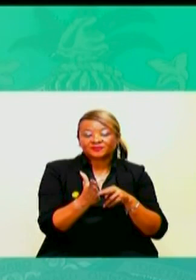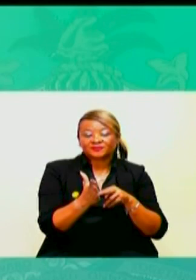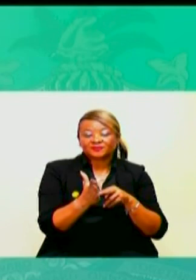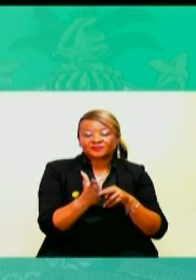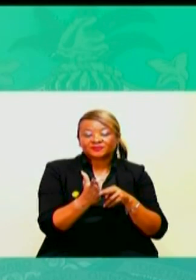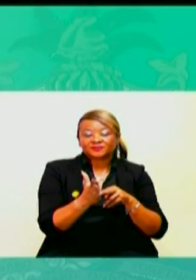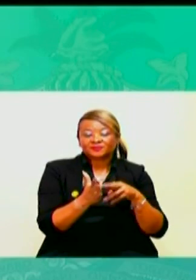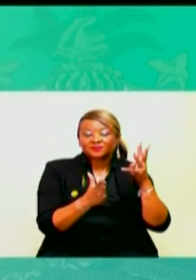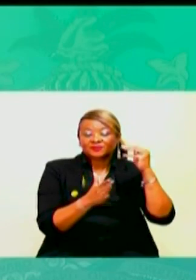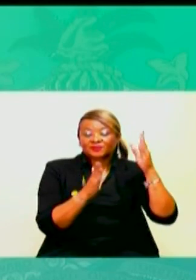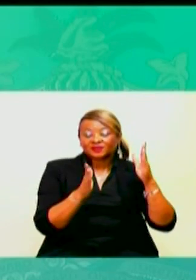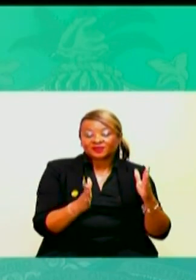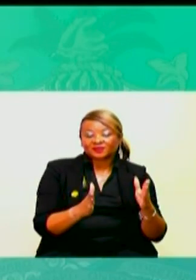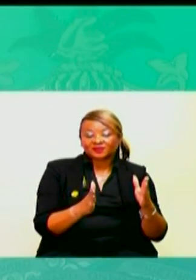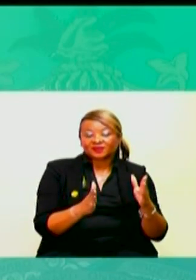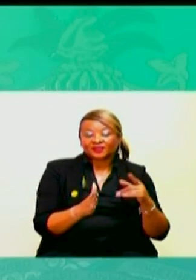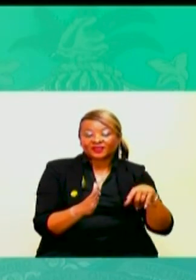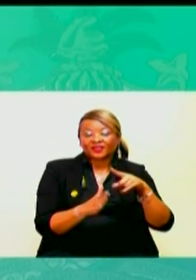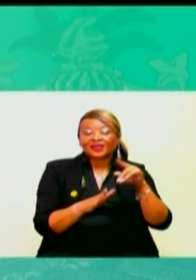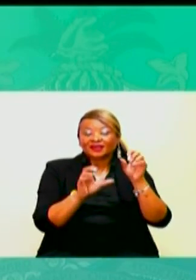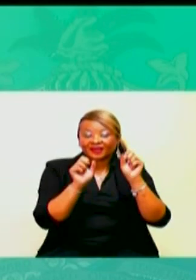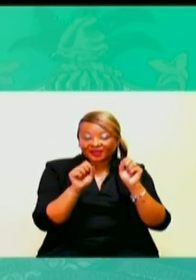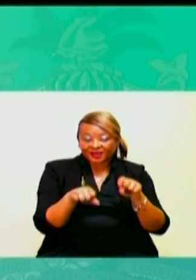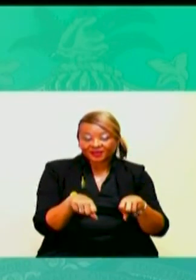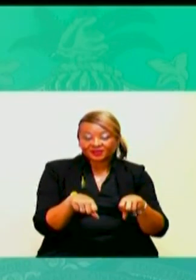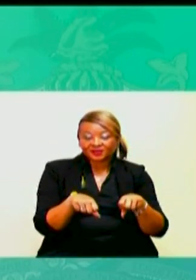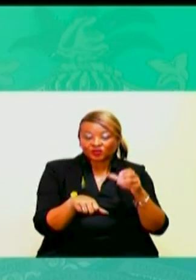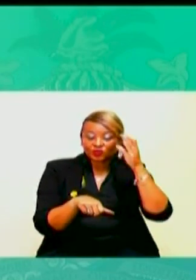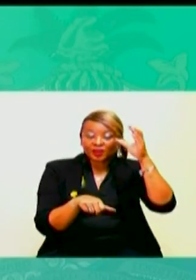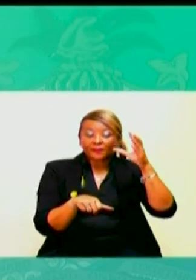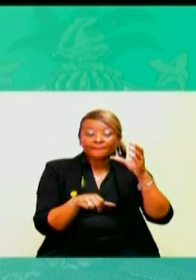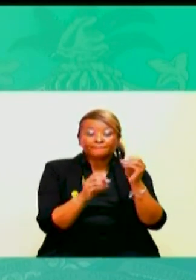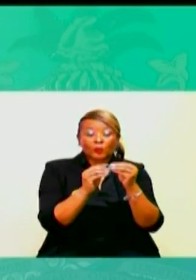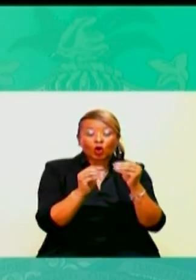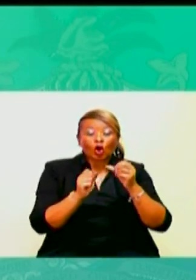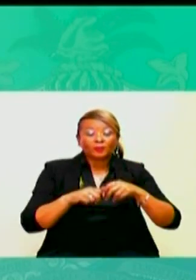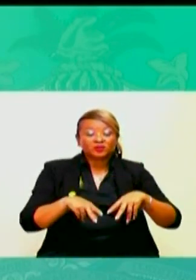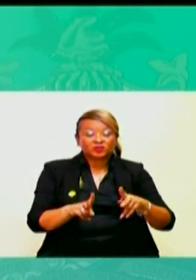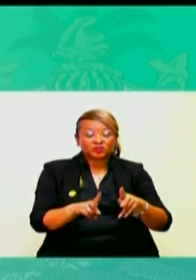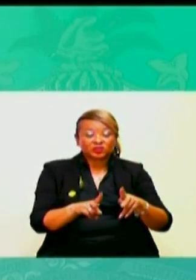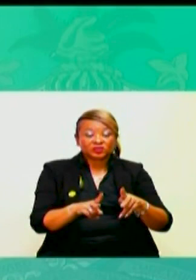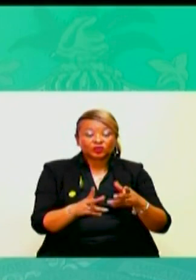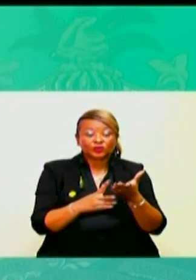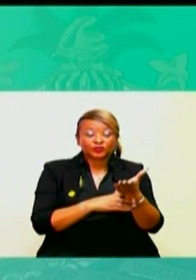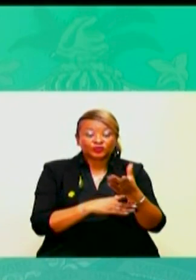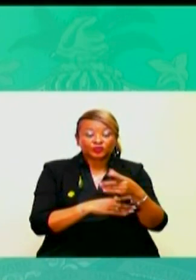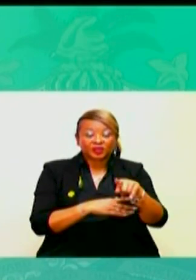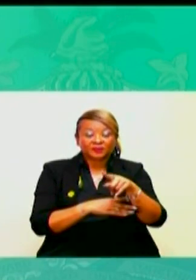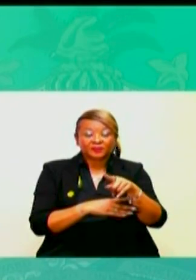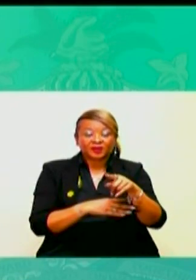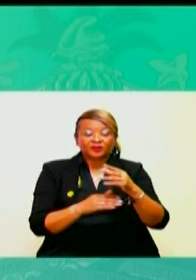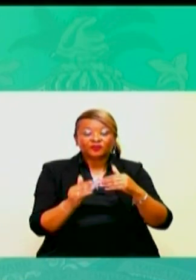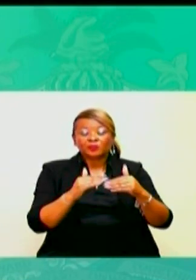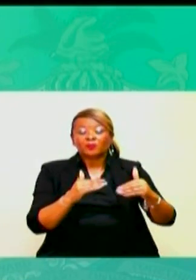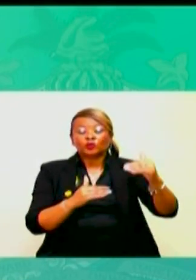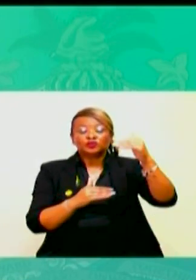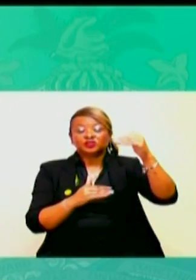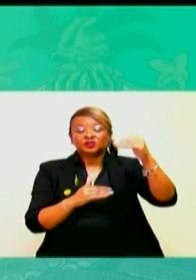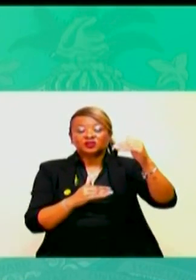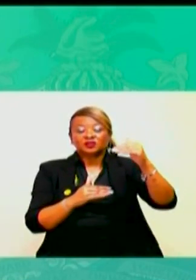It means, Madam Speaker, that they create more opportunities for these persons who go through them in terms of promotion, in terms of